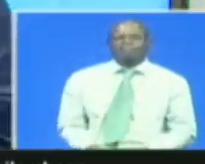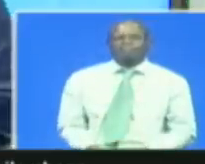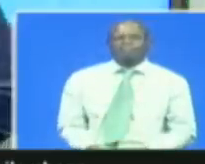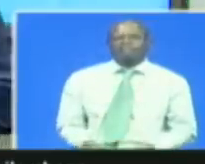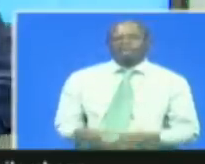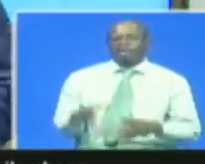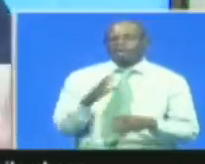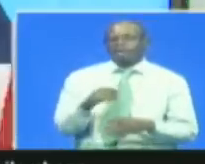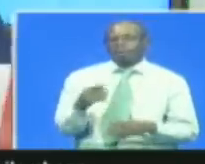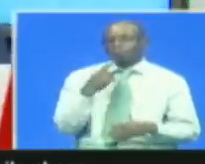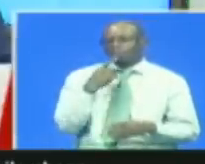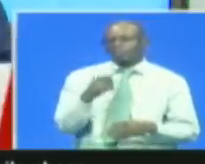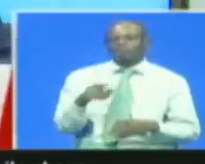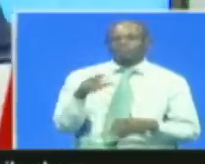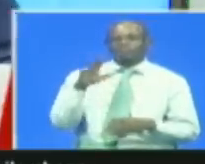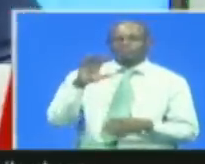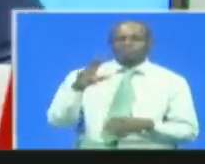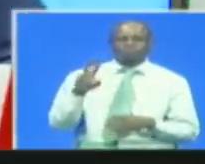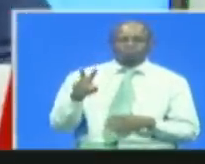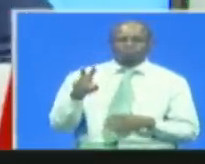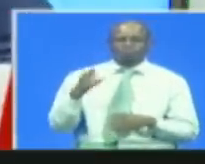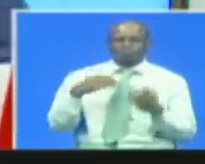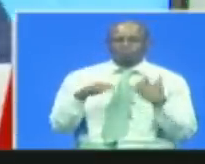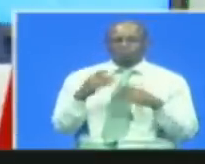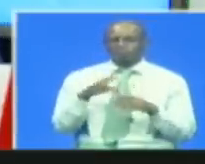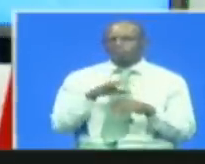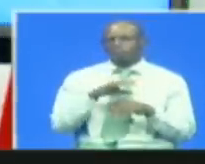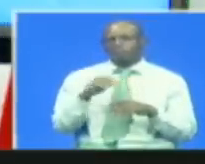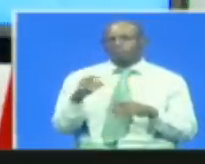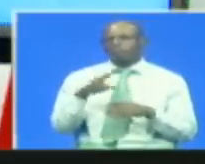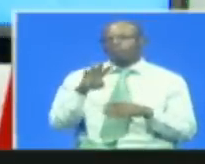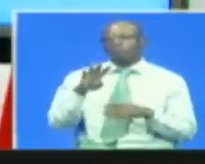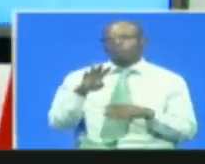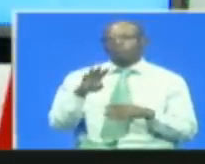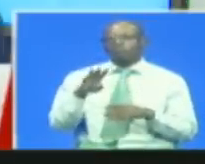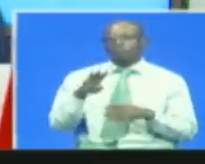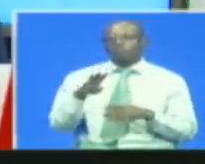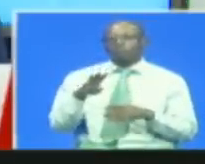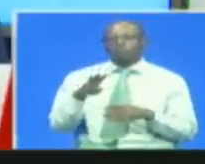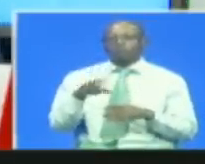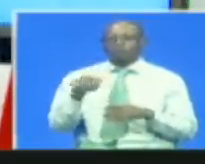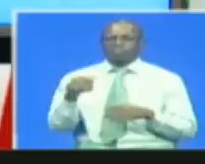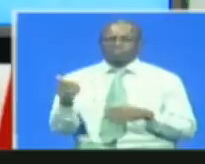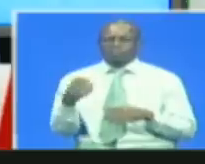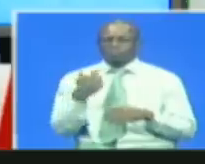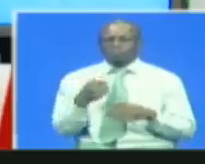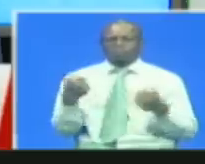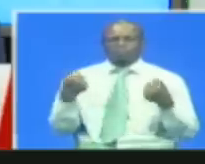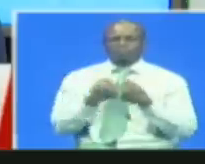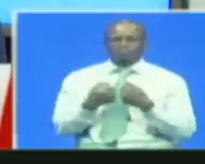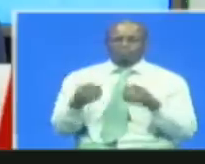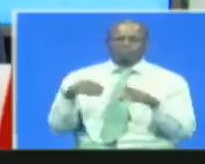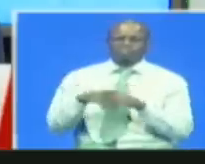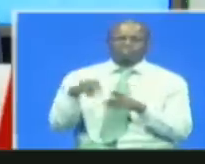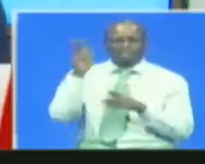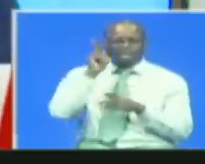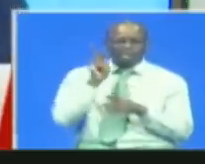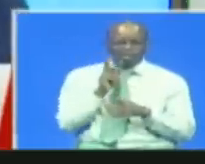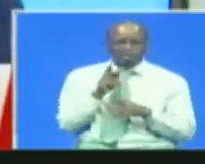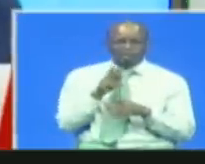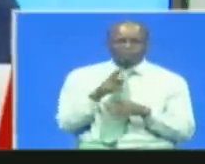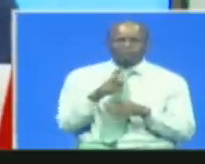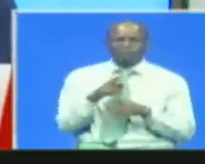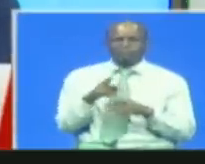and 152 professionals and 4 amateurs will compete in the 2019 KCB Karen Masters at the Karen Country Club from the 26th